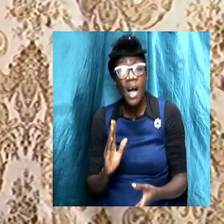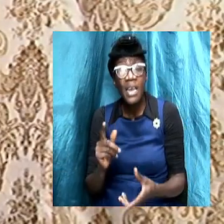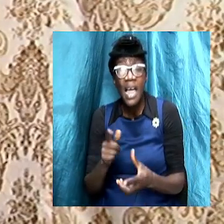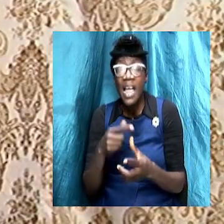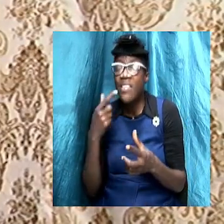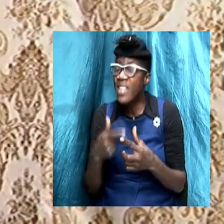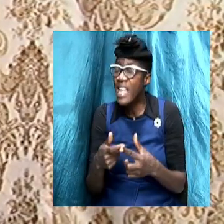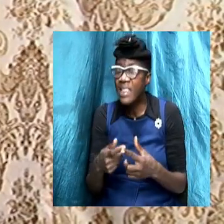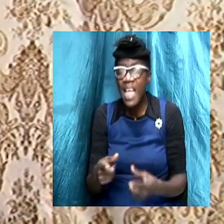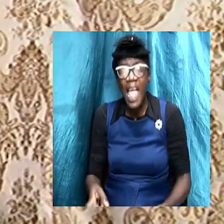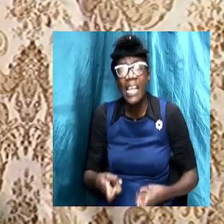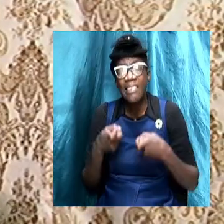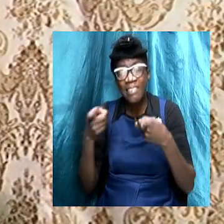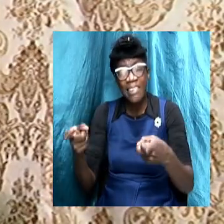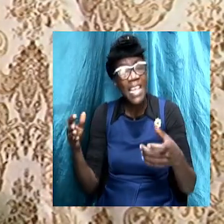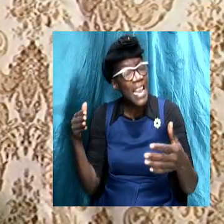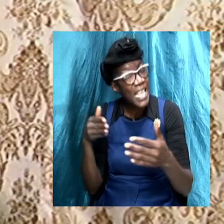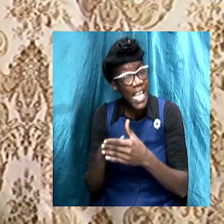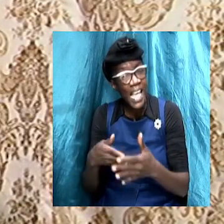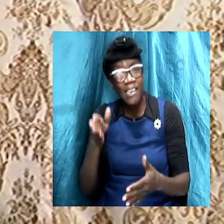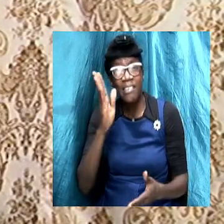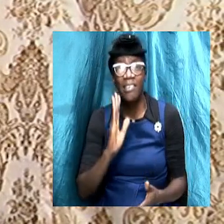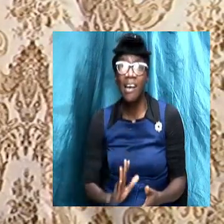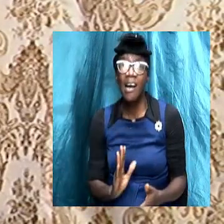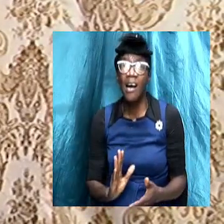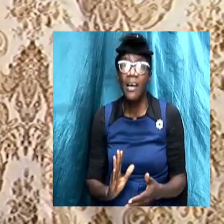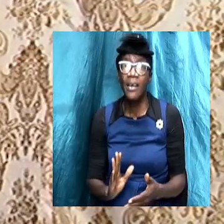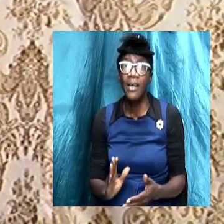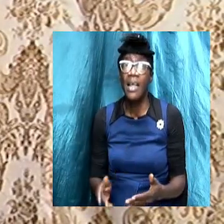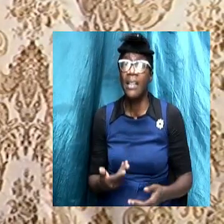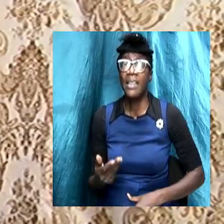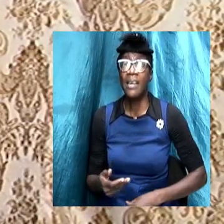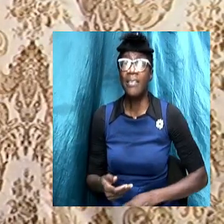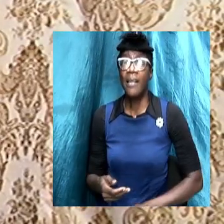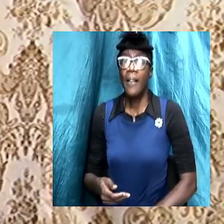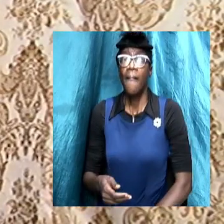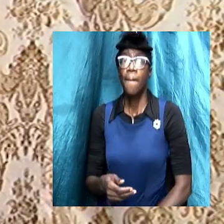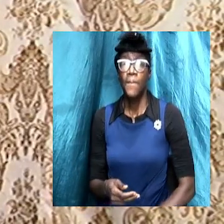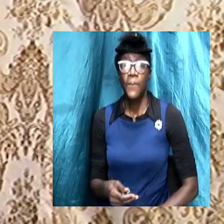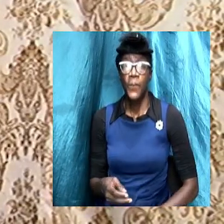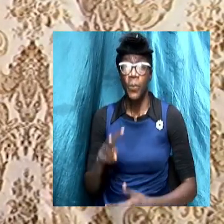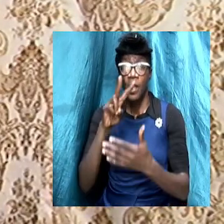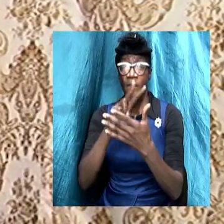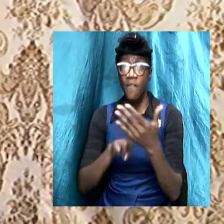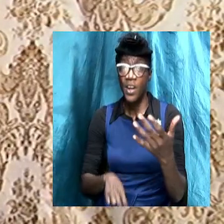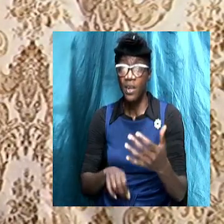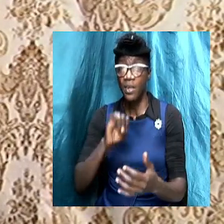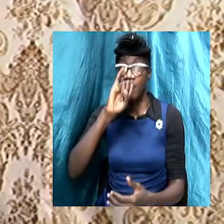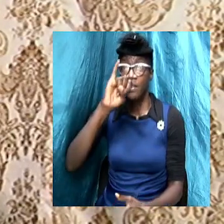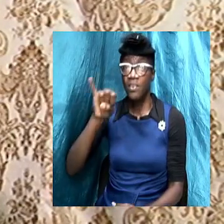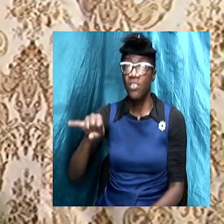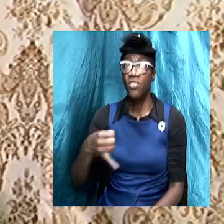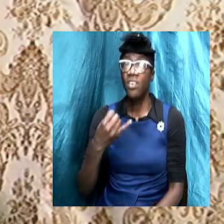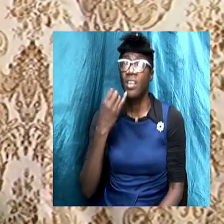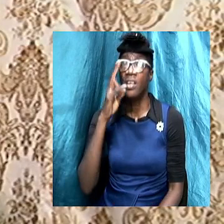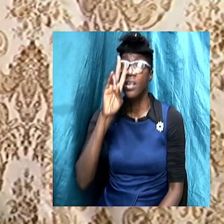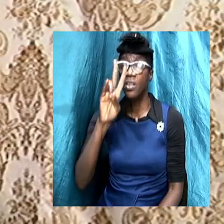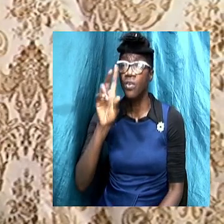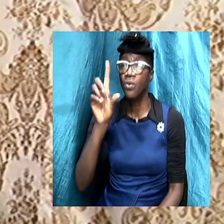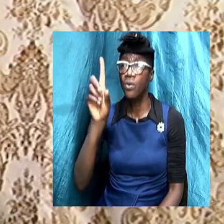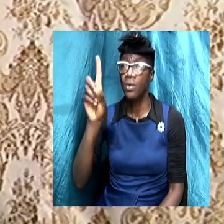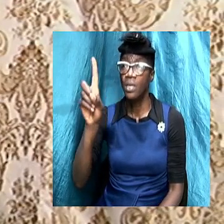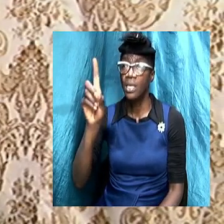eventually sin against him. Now, there's a popular verse I want us to look at in Judges chapter 2 from